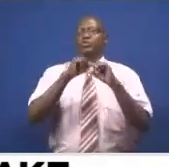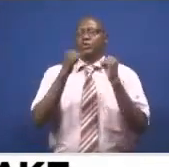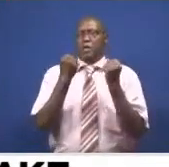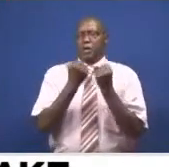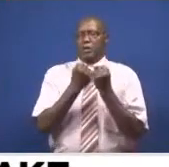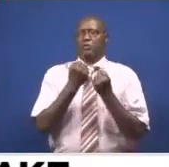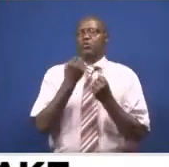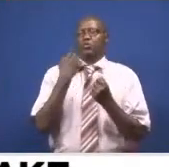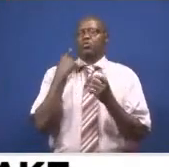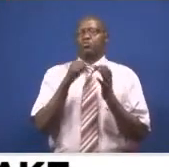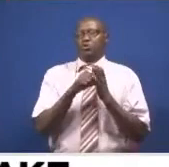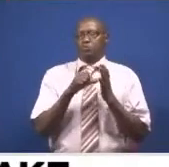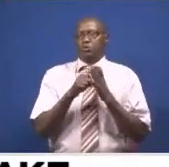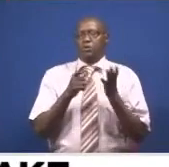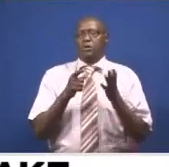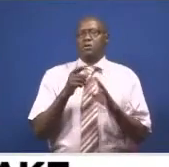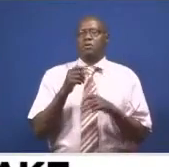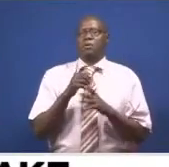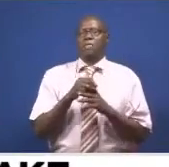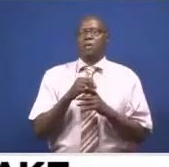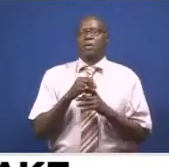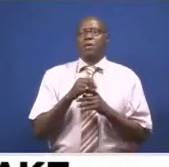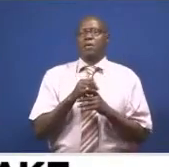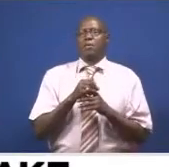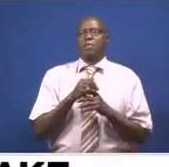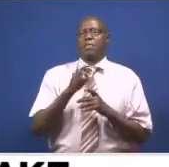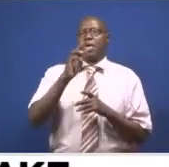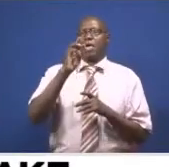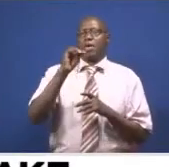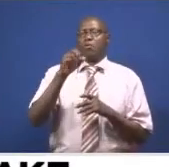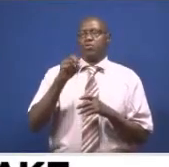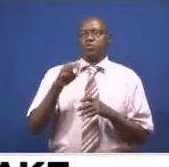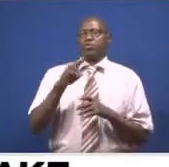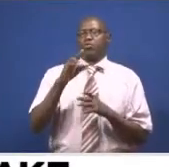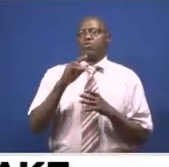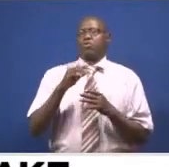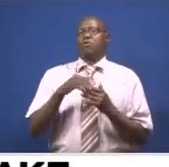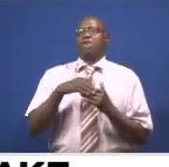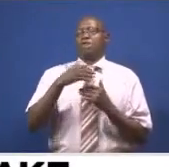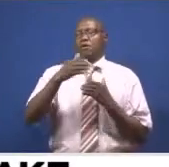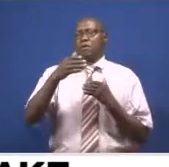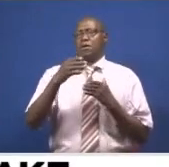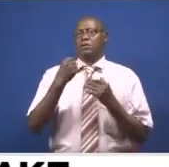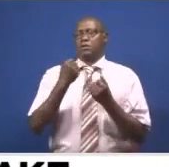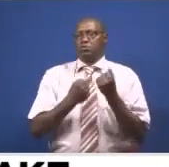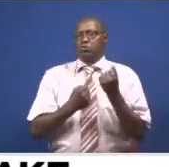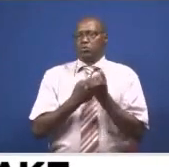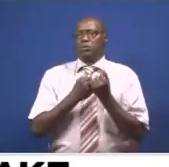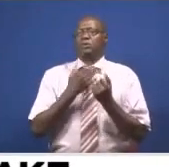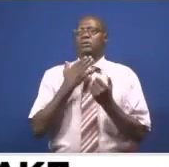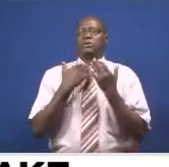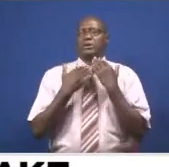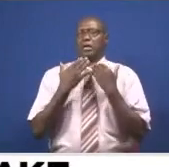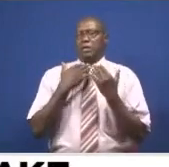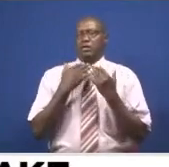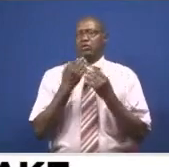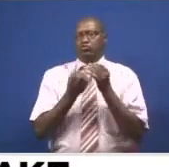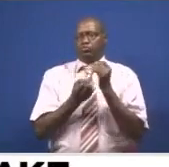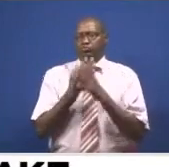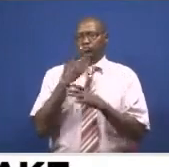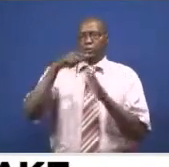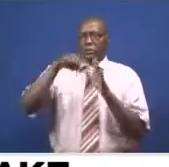it. CMOU further supports the desire to foster a deeper